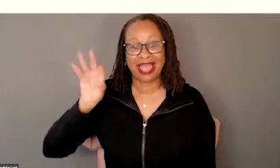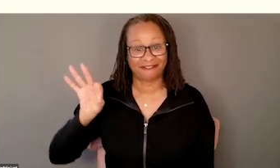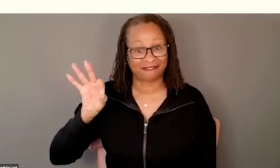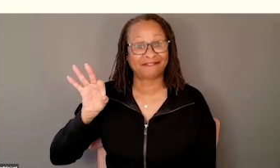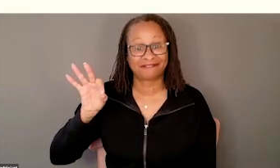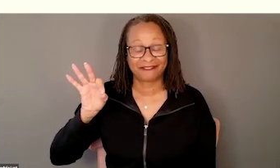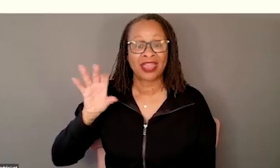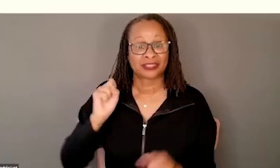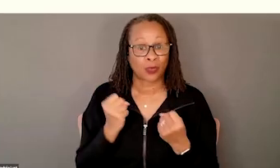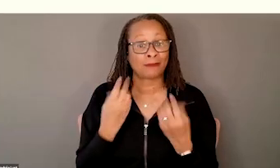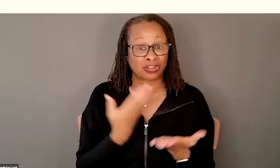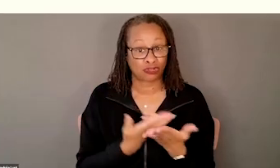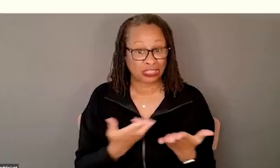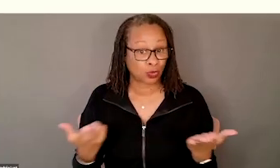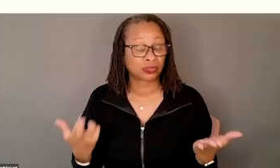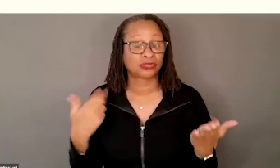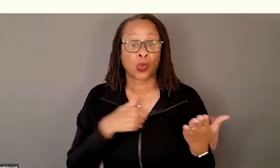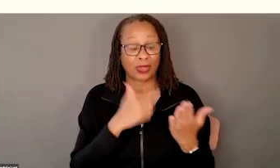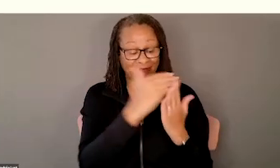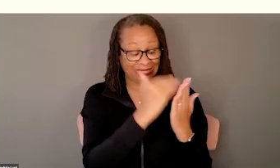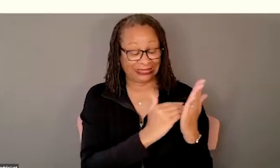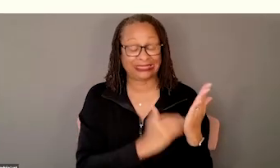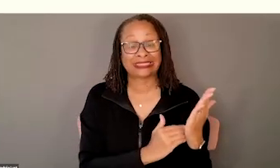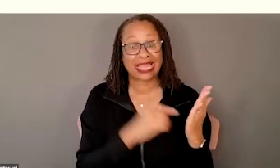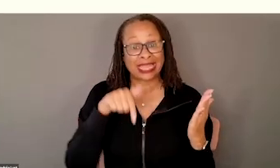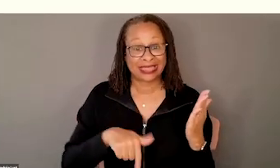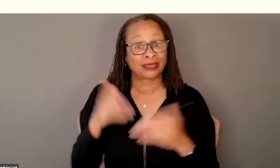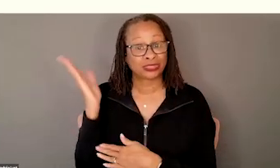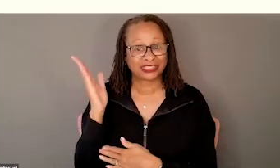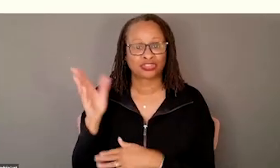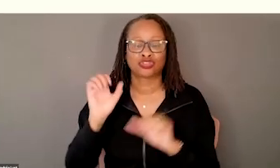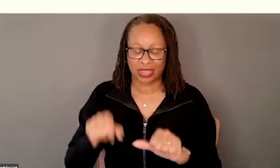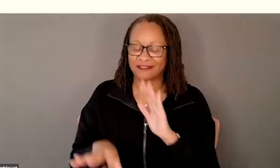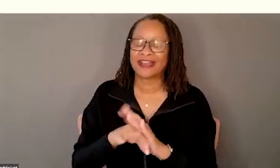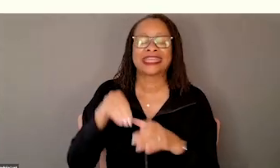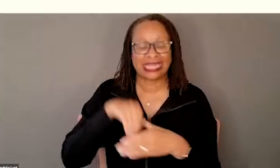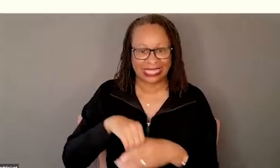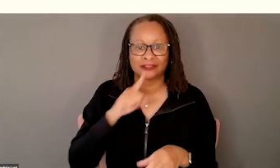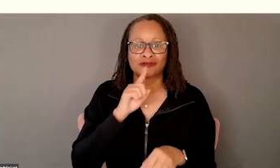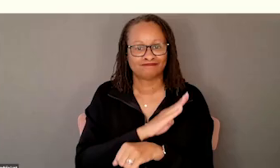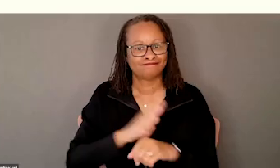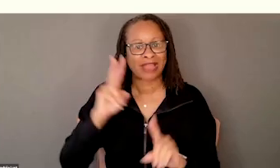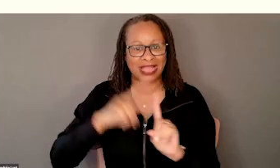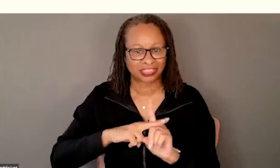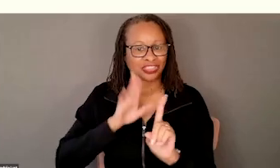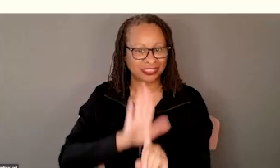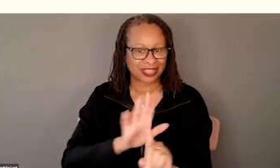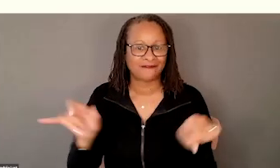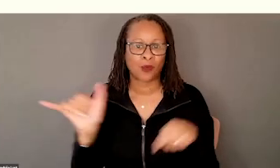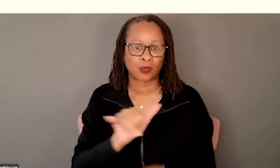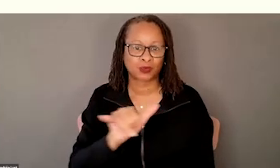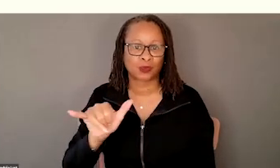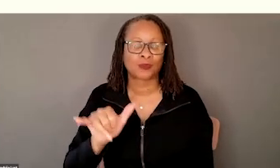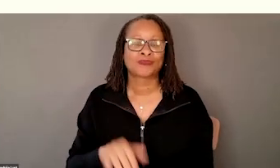many of the resources we've listed in this presentation you can find in the actual application itself as well. And